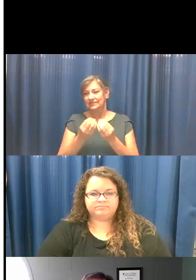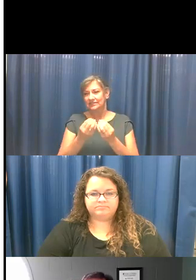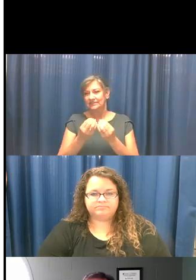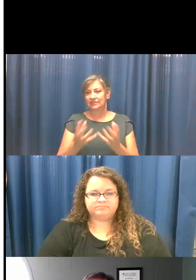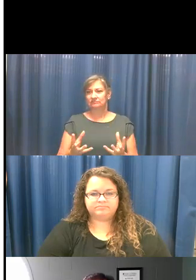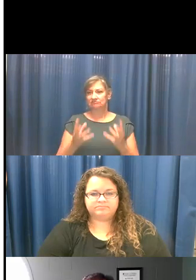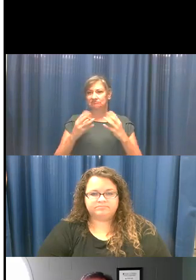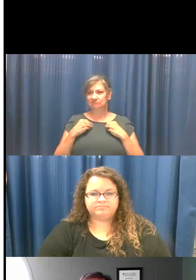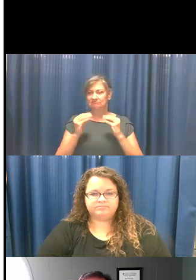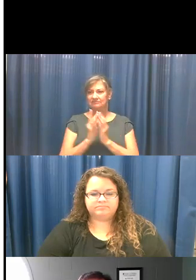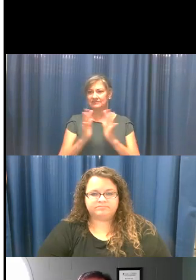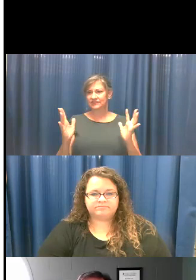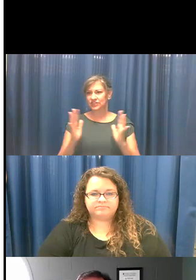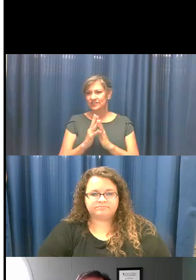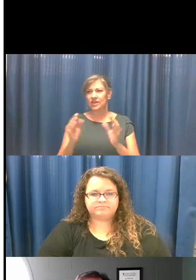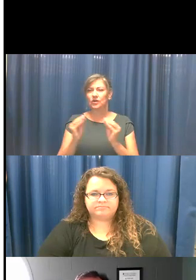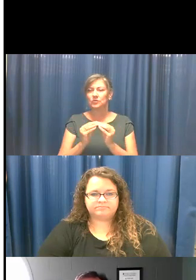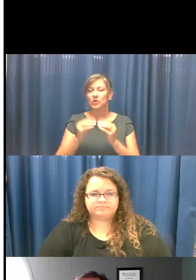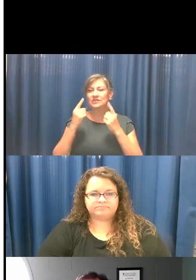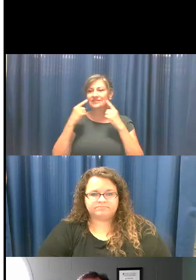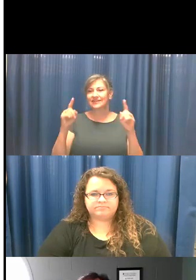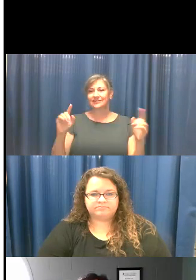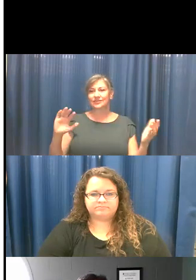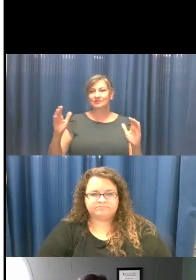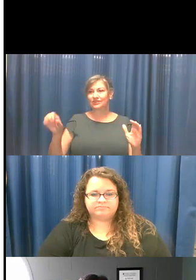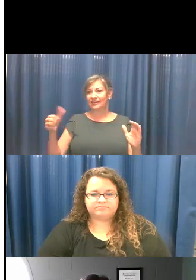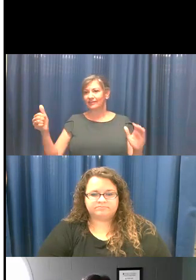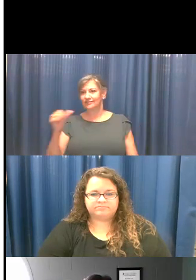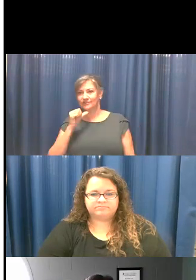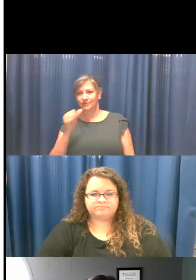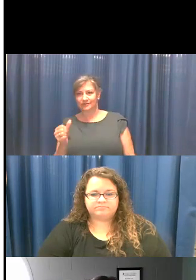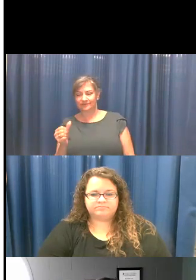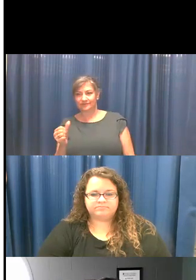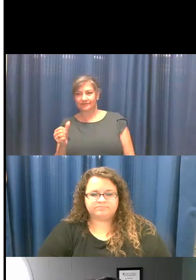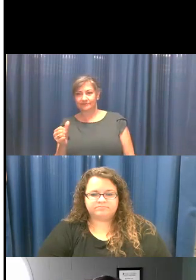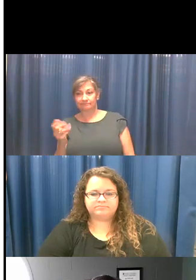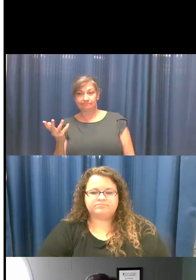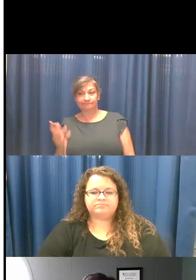embrace diversity are more successful than those who don't.